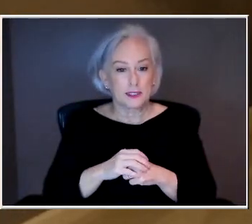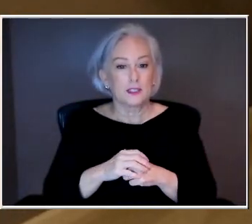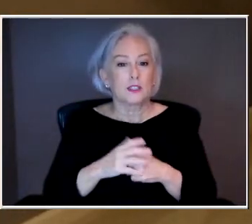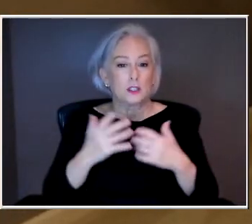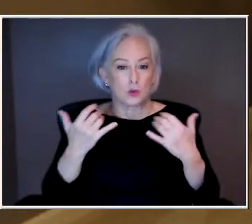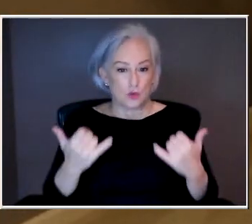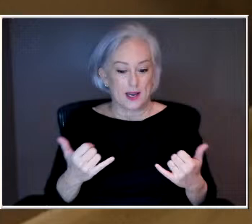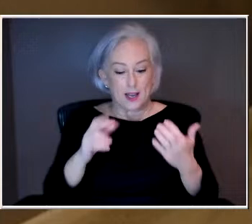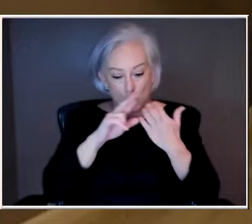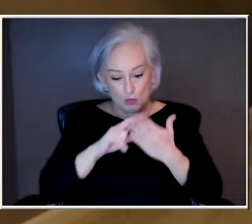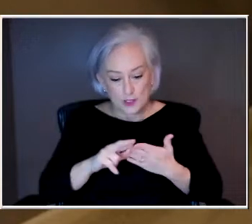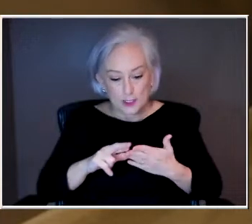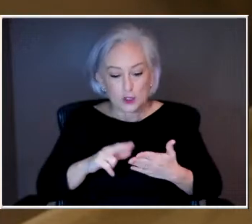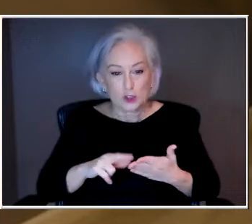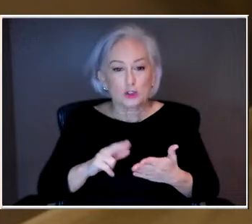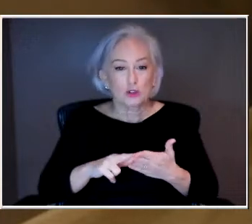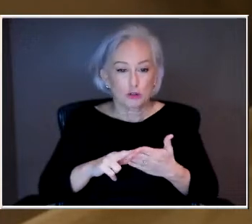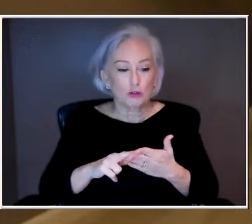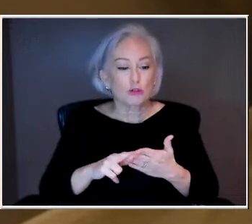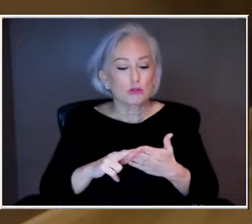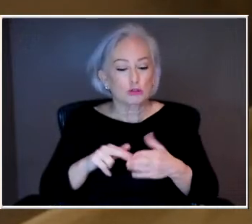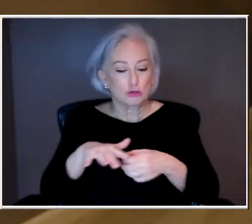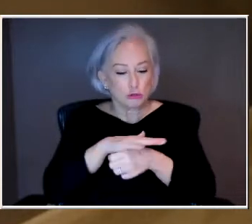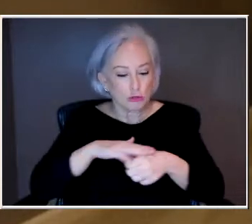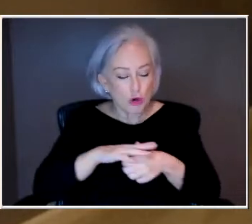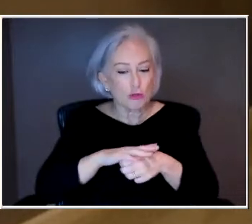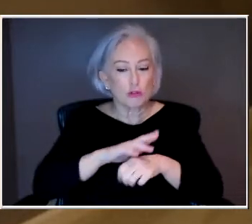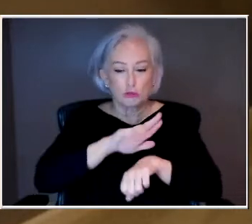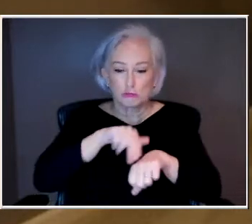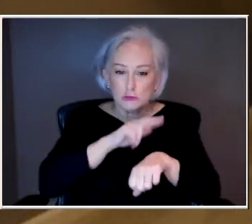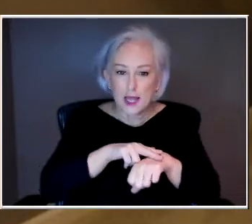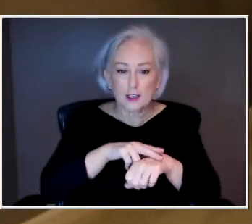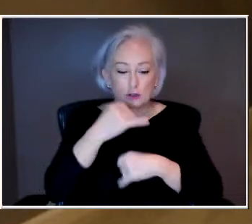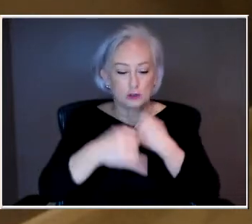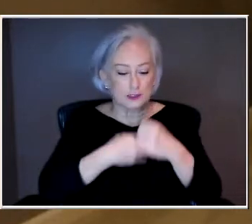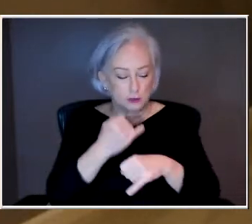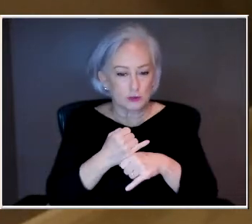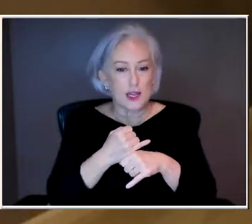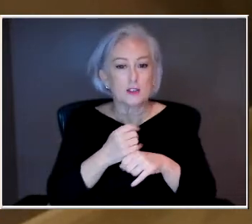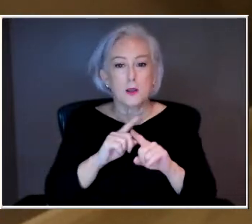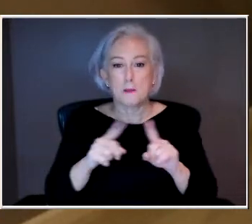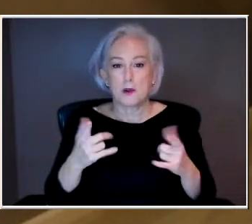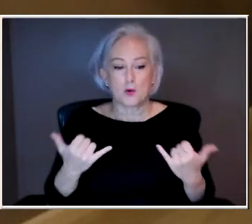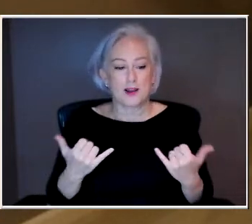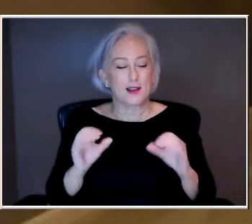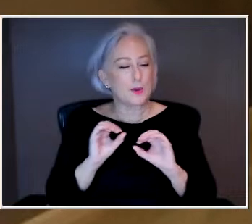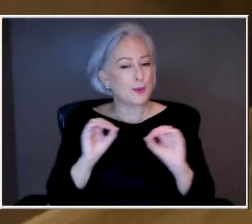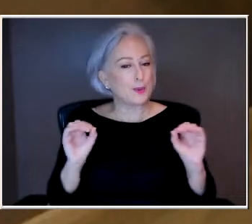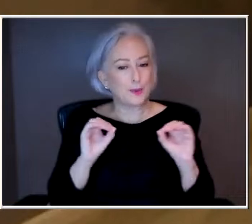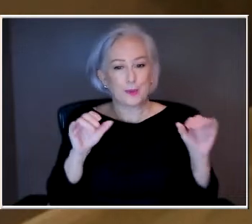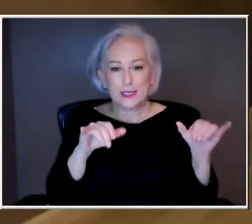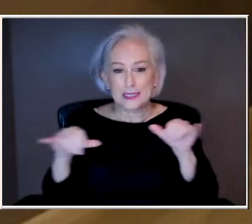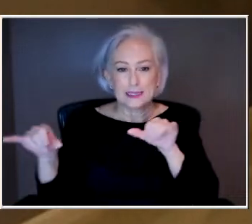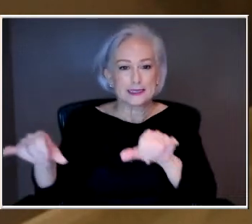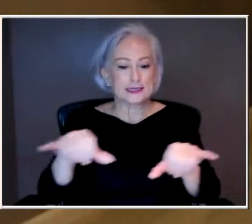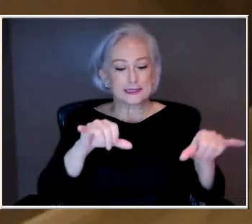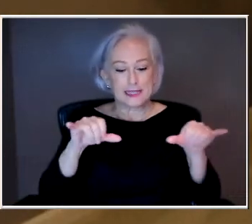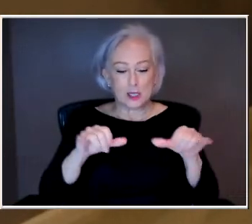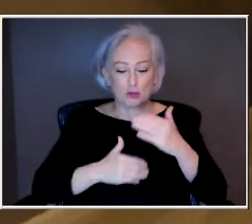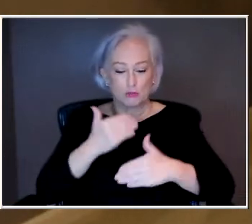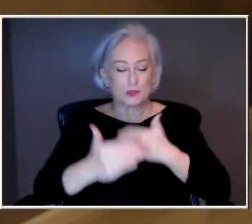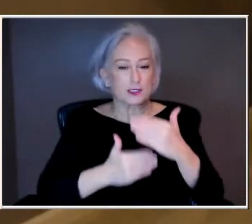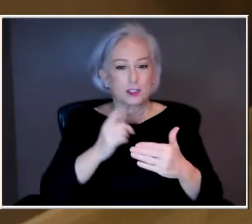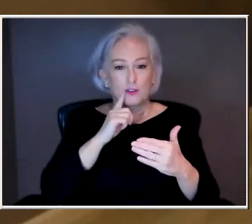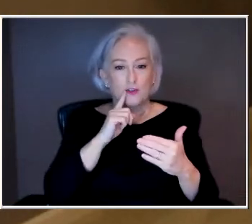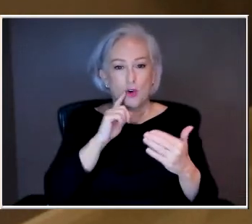the national level, international level. However, right now, there's no standard screening procedure for all